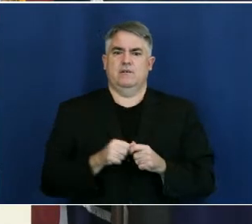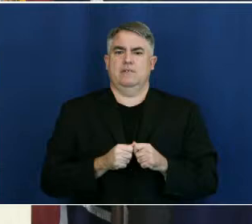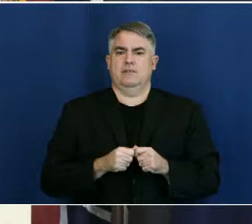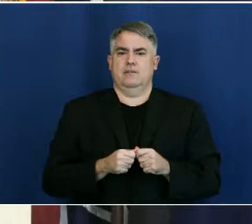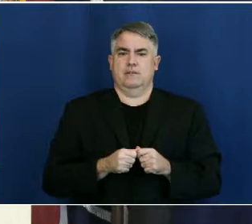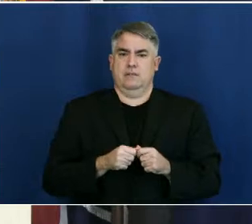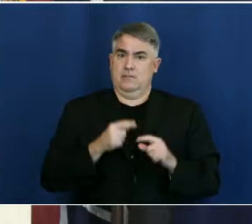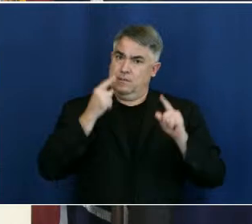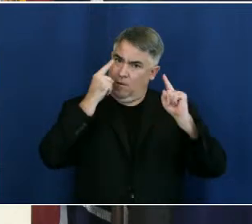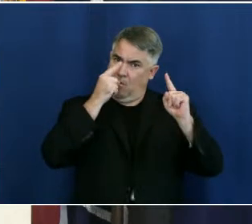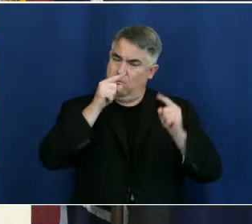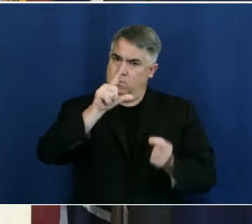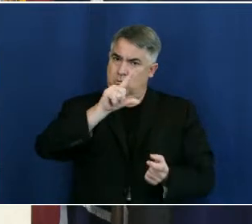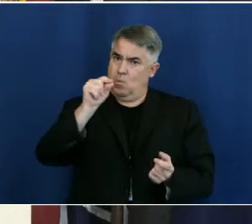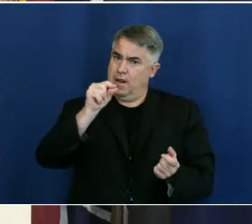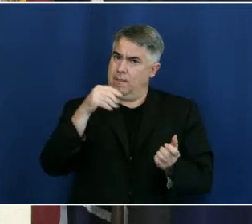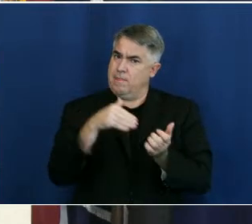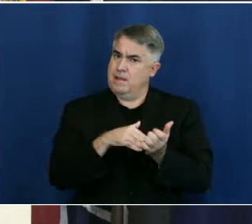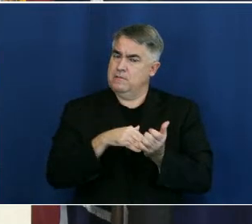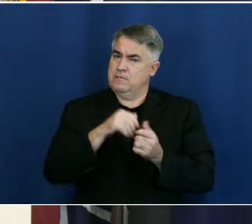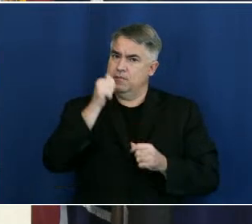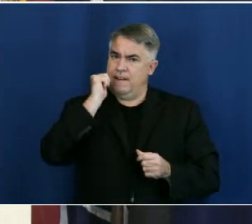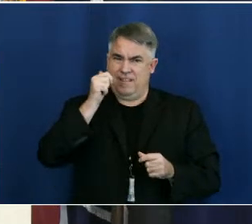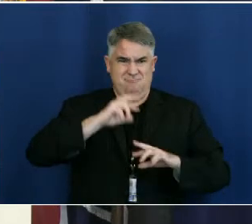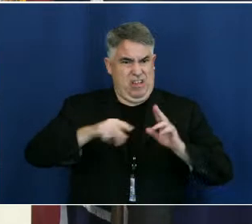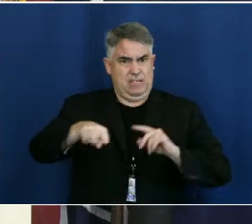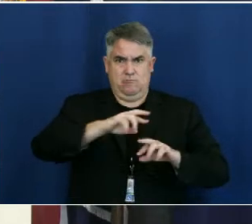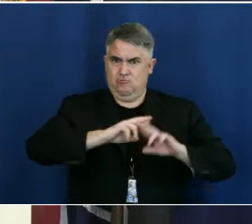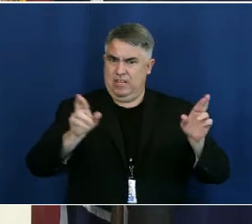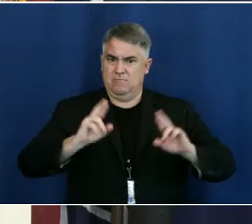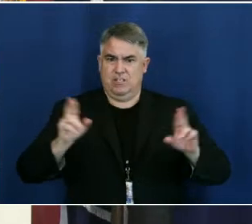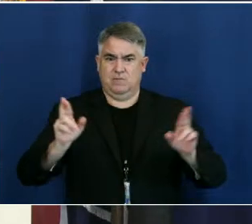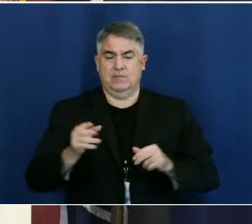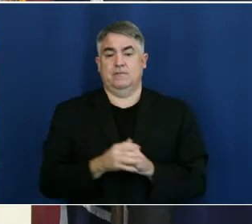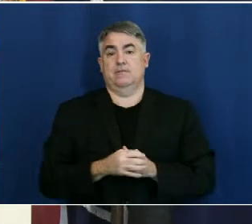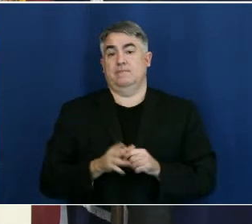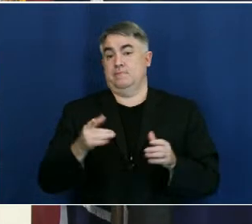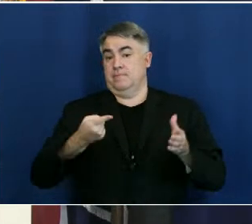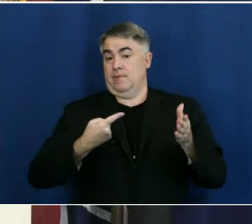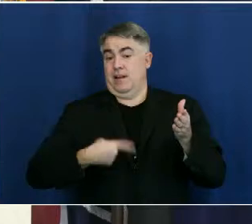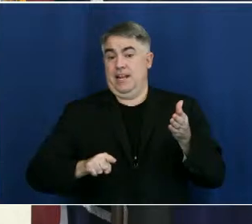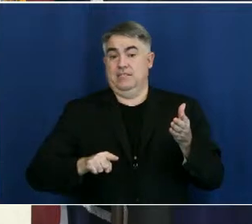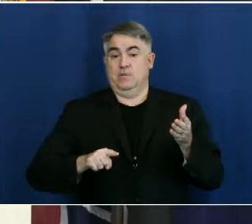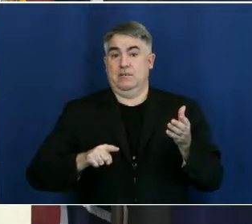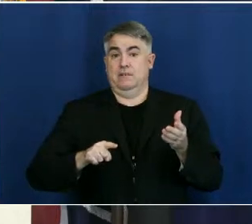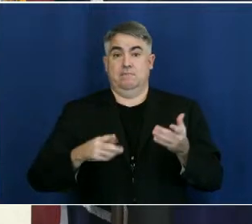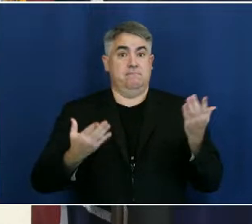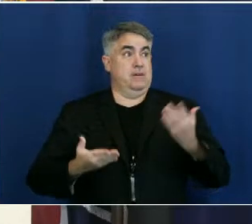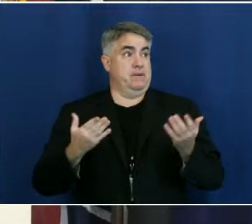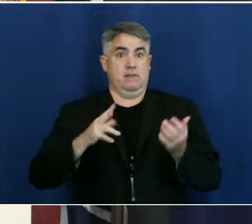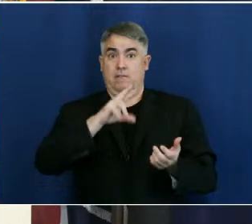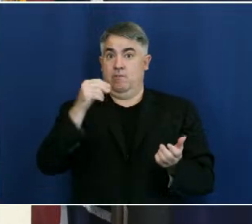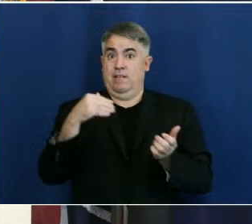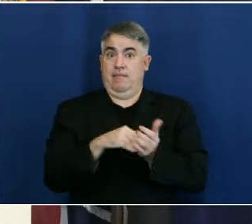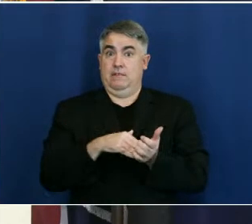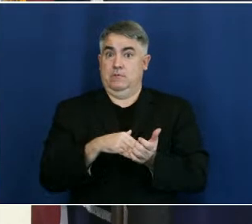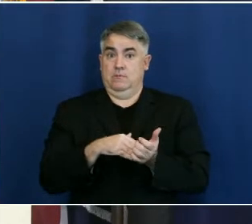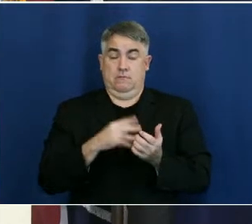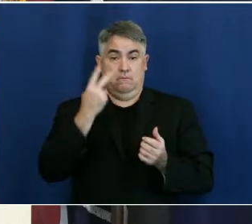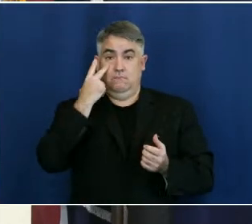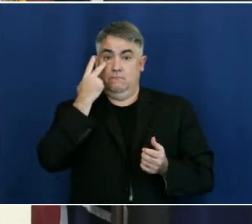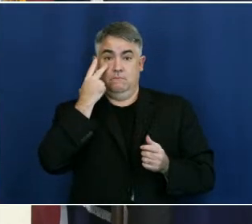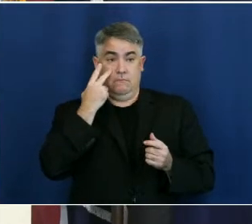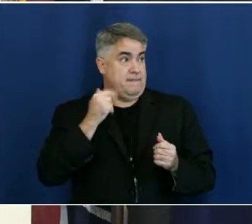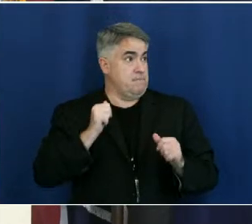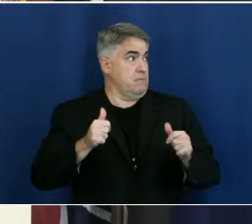to plan out infrastructure, we'll be able to administer more than 30,000 per day. But again, the limiting